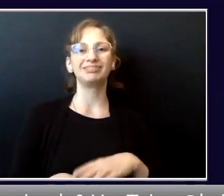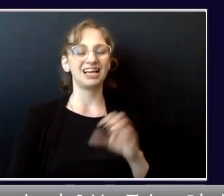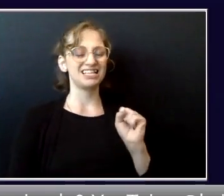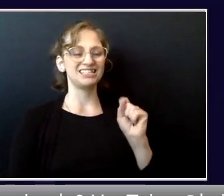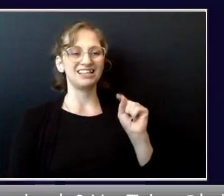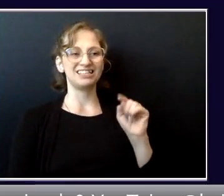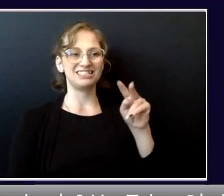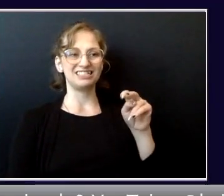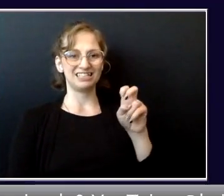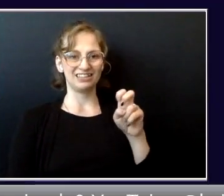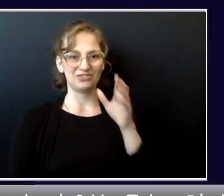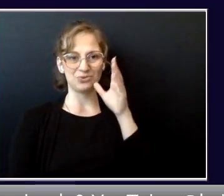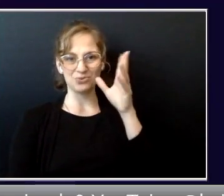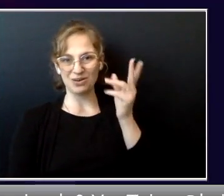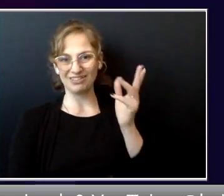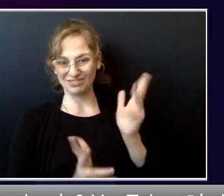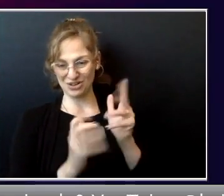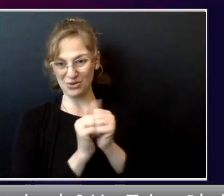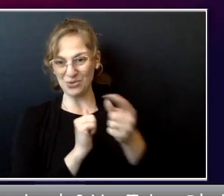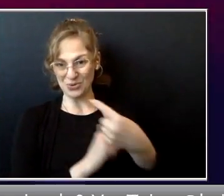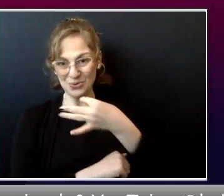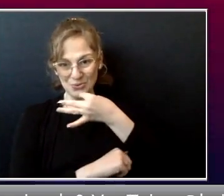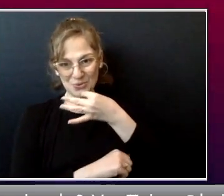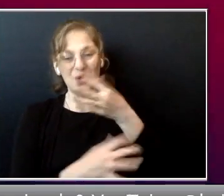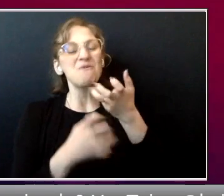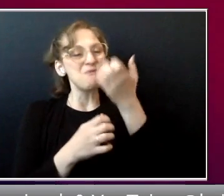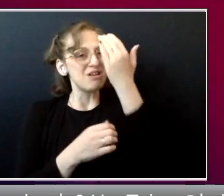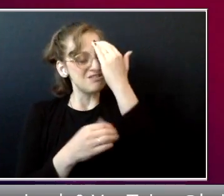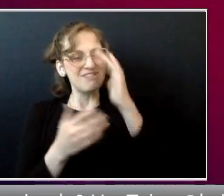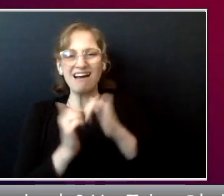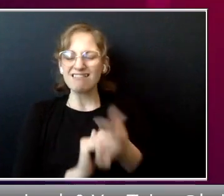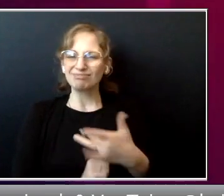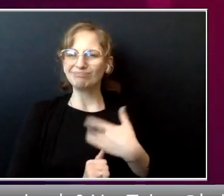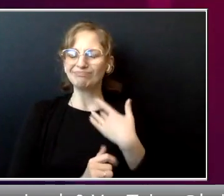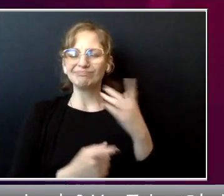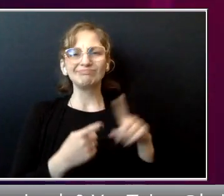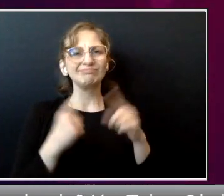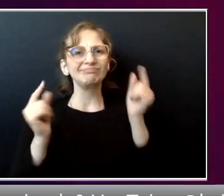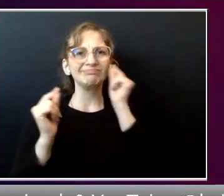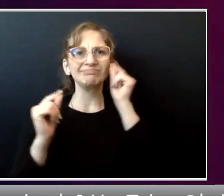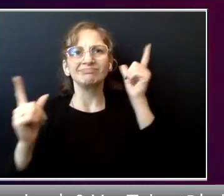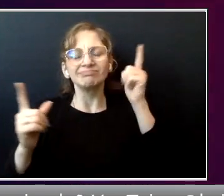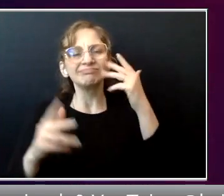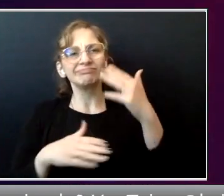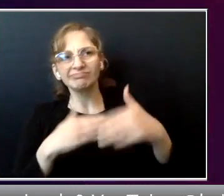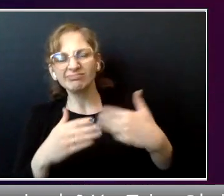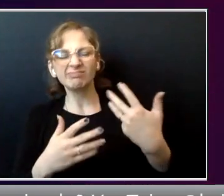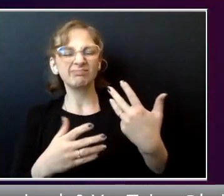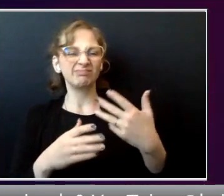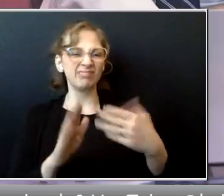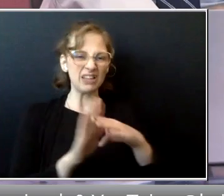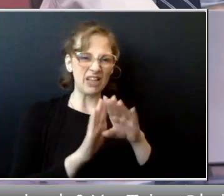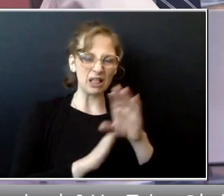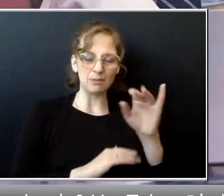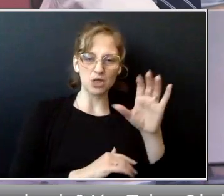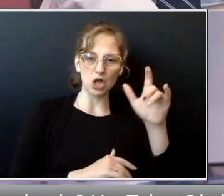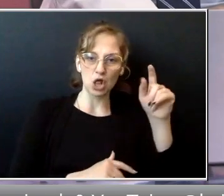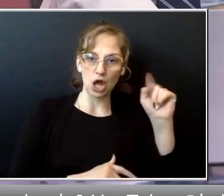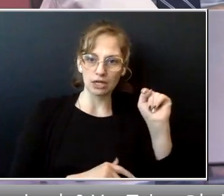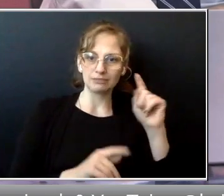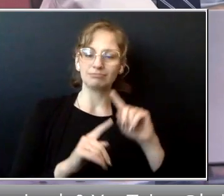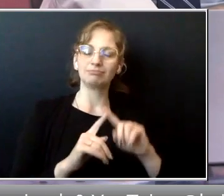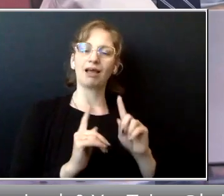want to know how it felt when you woke up and what it felt like as you developed this clot. But I want to ask Dr. Alley another question